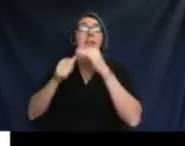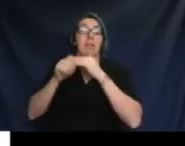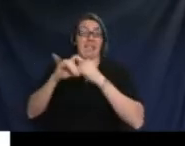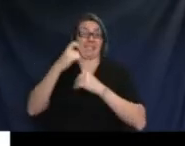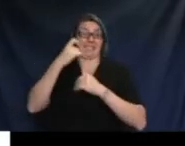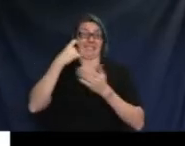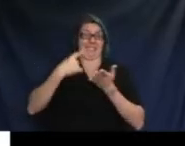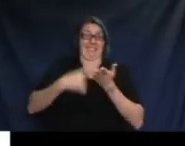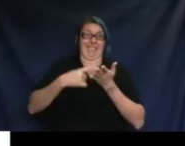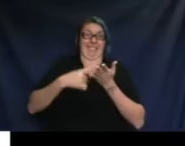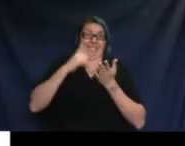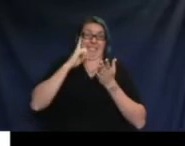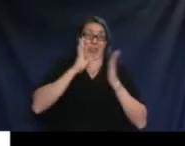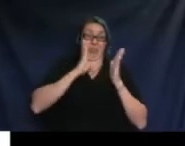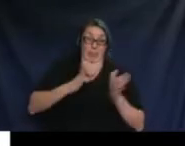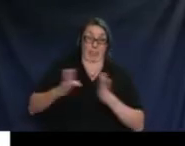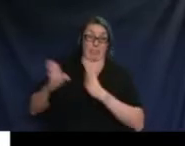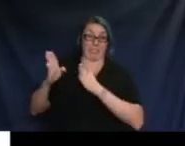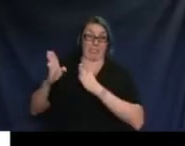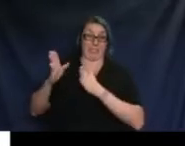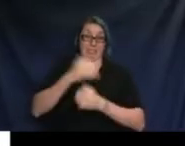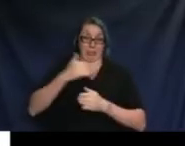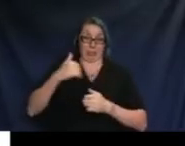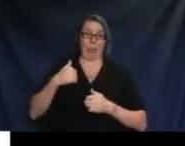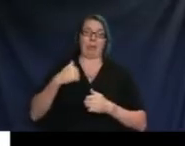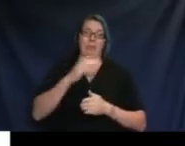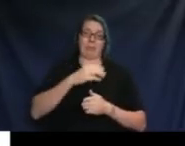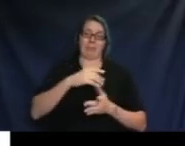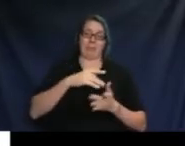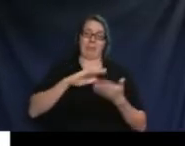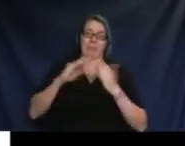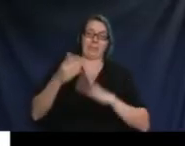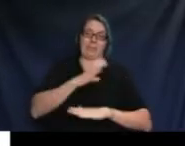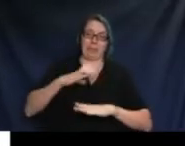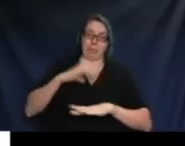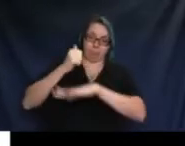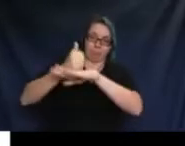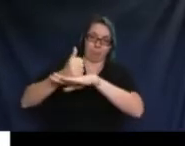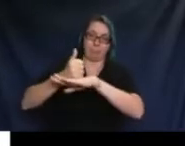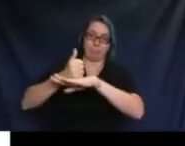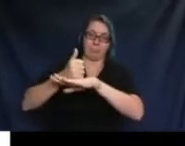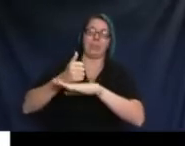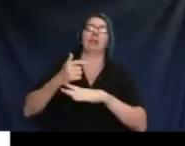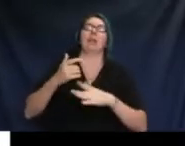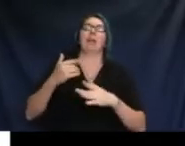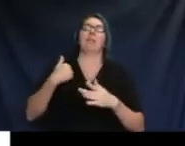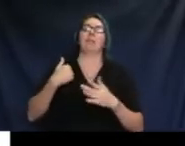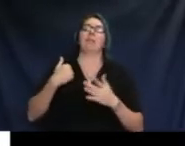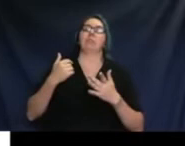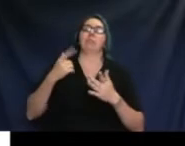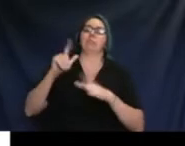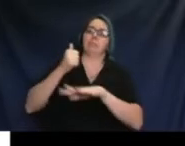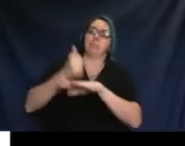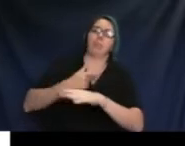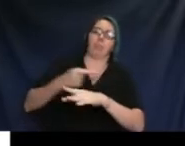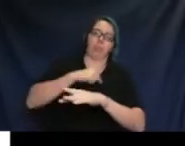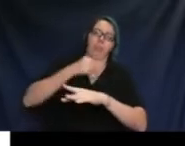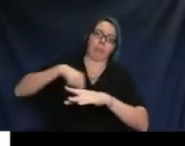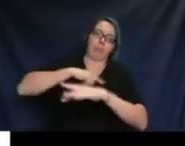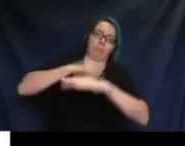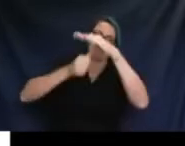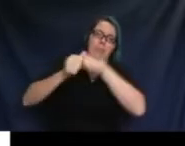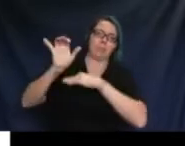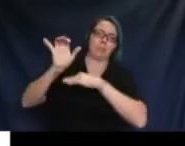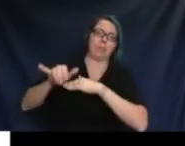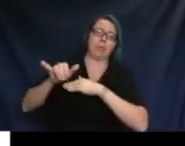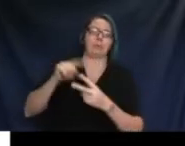category of grants at Toronto Arts Council. We have two categories of grants. We have strategic programs, and we also have arts